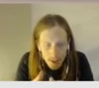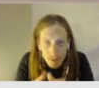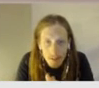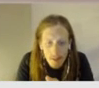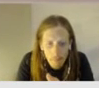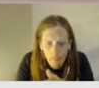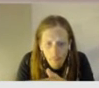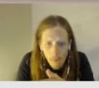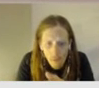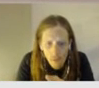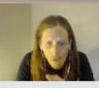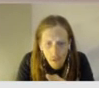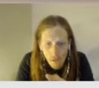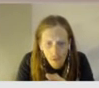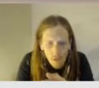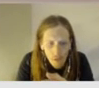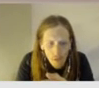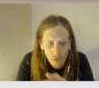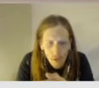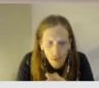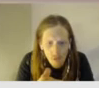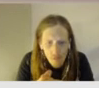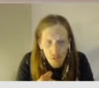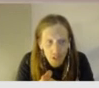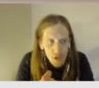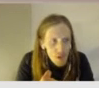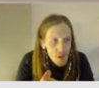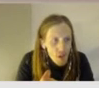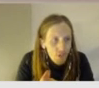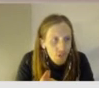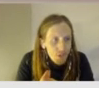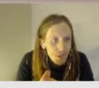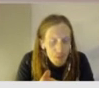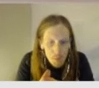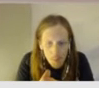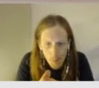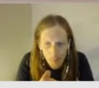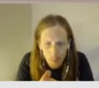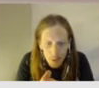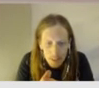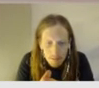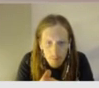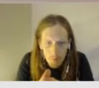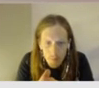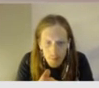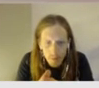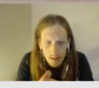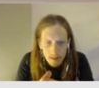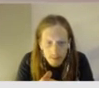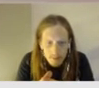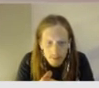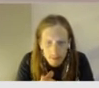you? So, you know, in the last 2 years, besides getting out there and making my own photos, I've